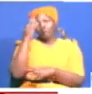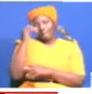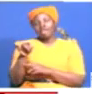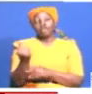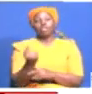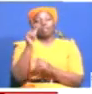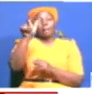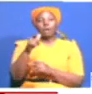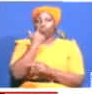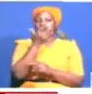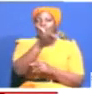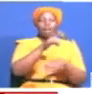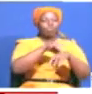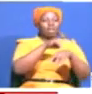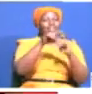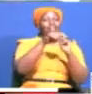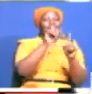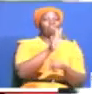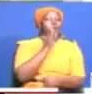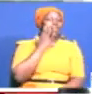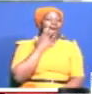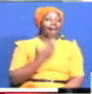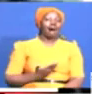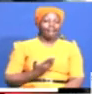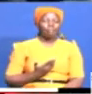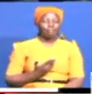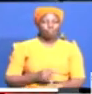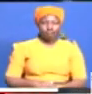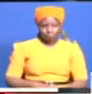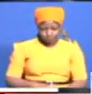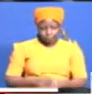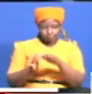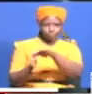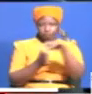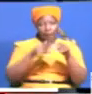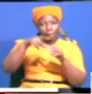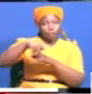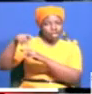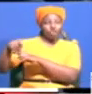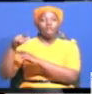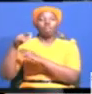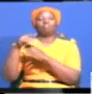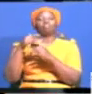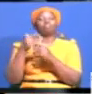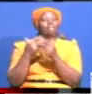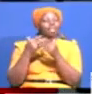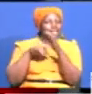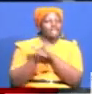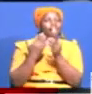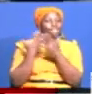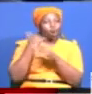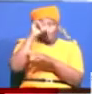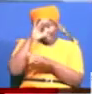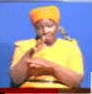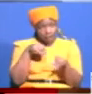scene of crime at the time the murder happened. Meanwhile, the prosecution in former Busia Governor Sospeter Ojaamong's 8 million